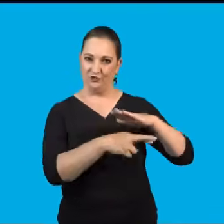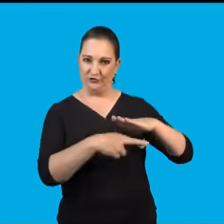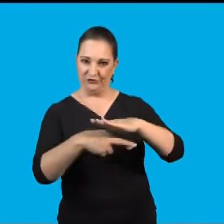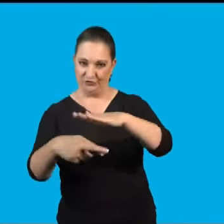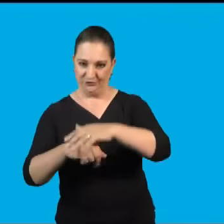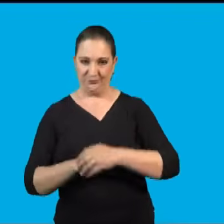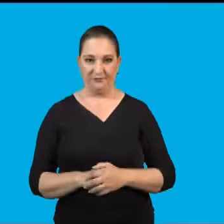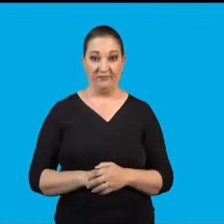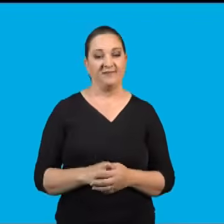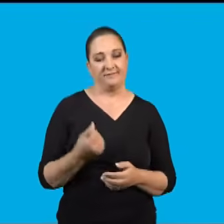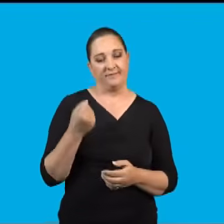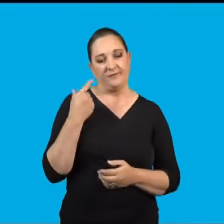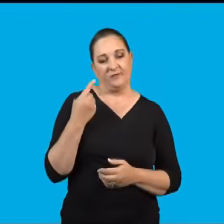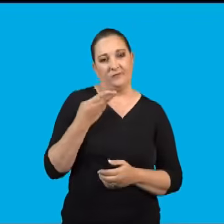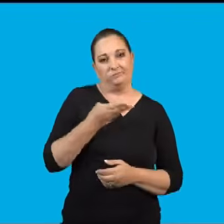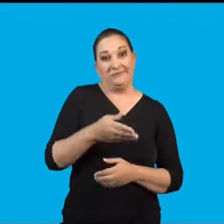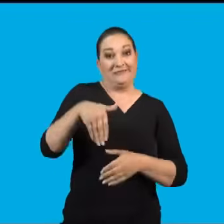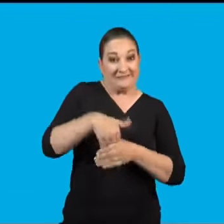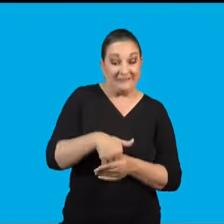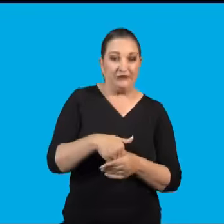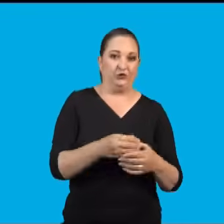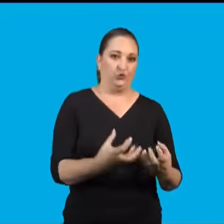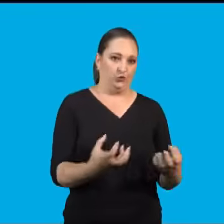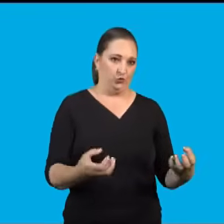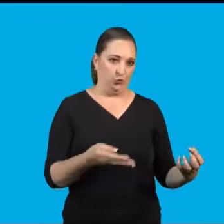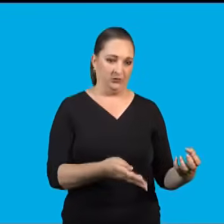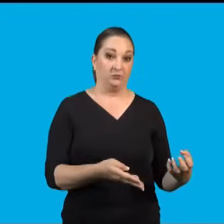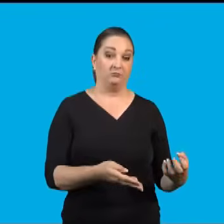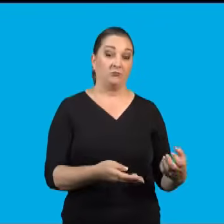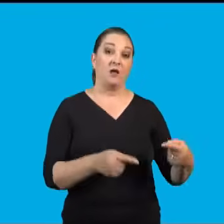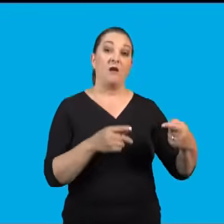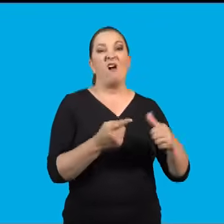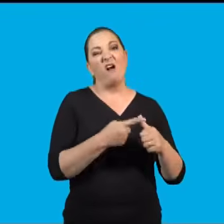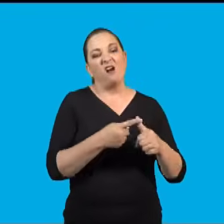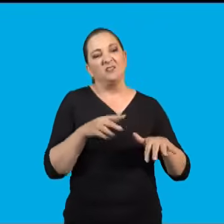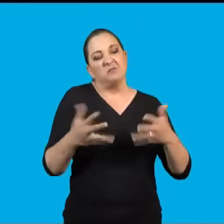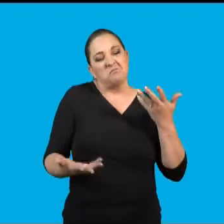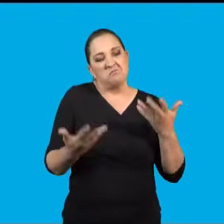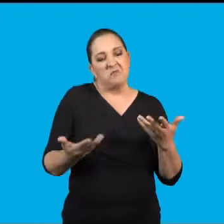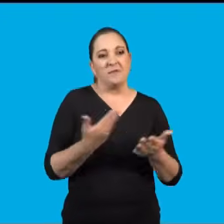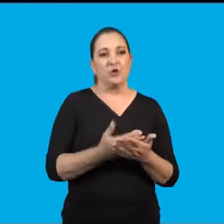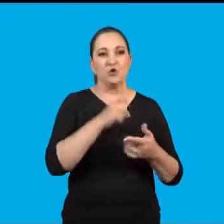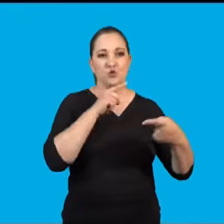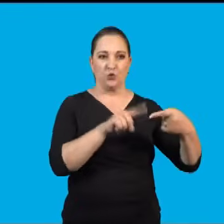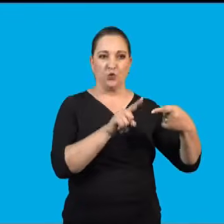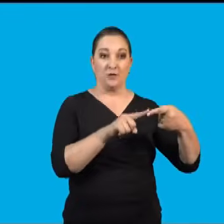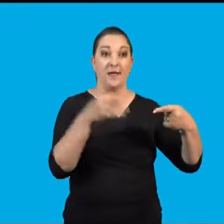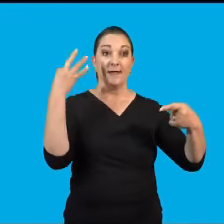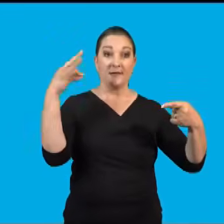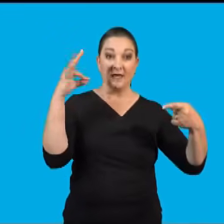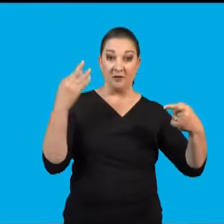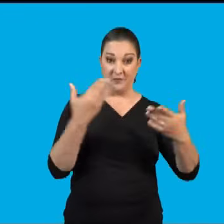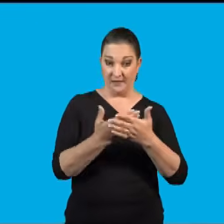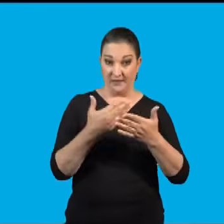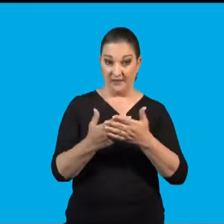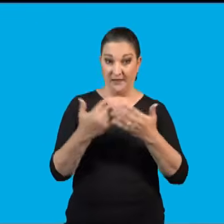these regions. So that is information in the source. Possible solution there is that if the government carries